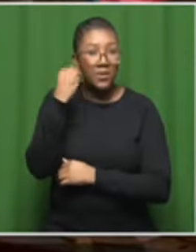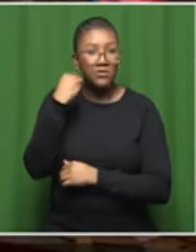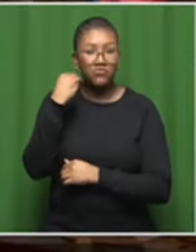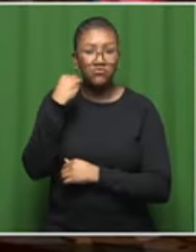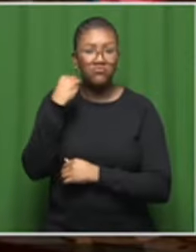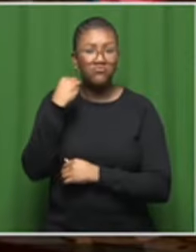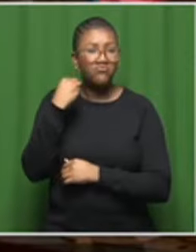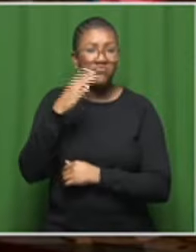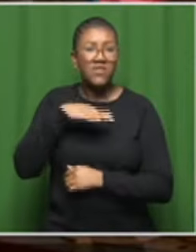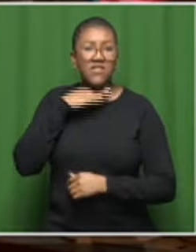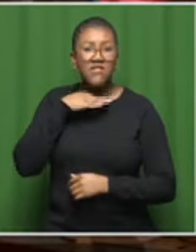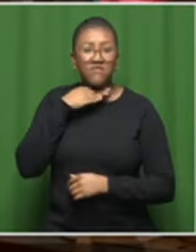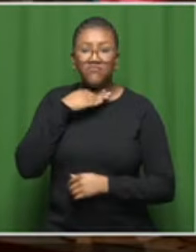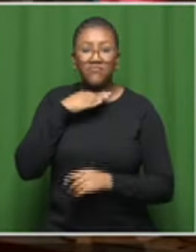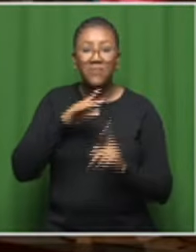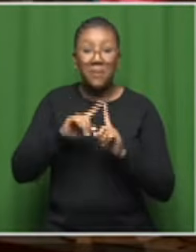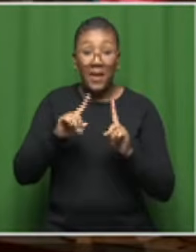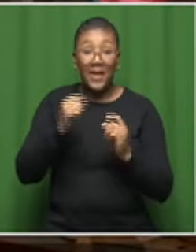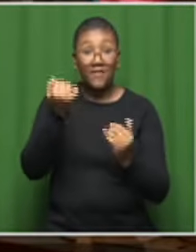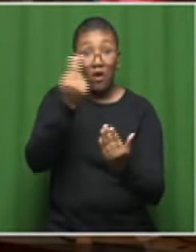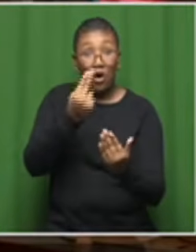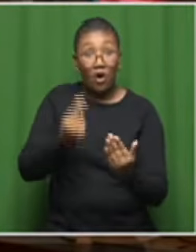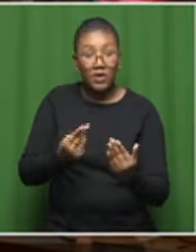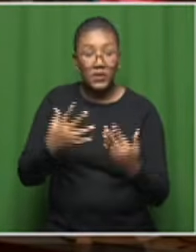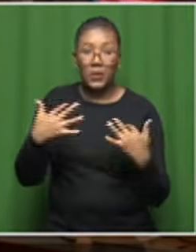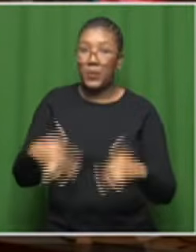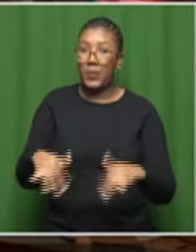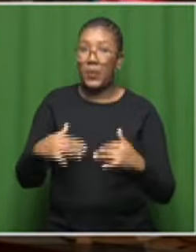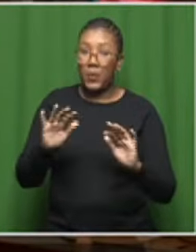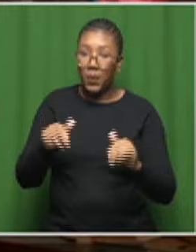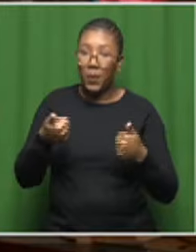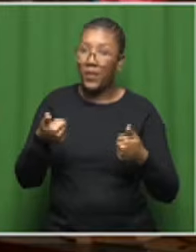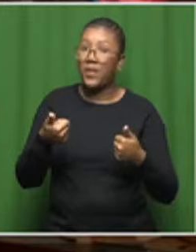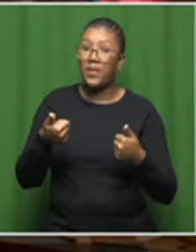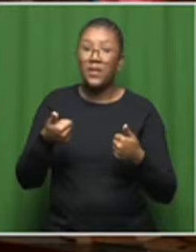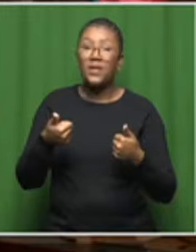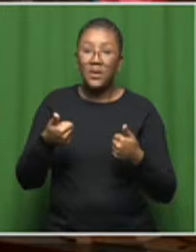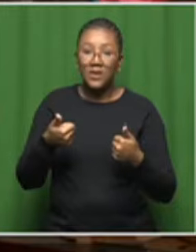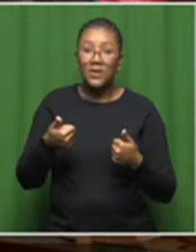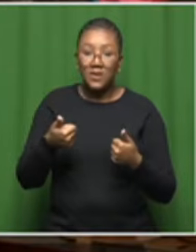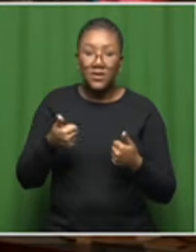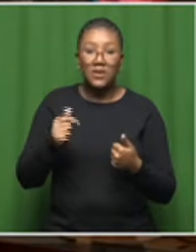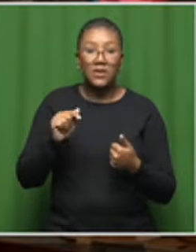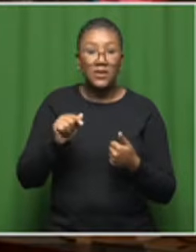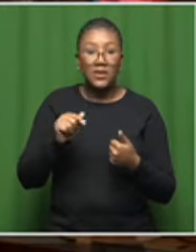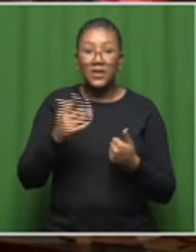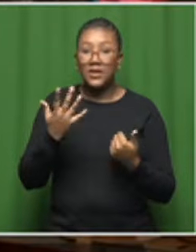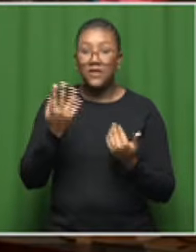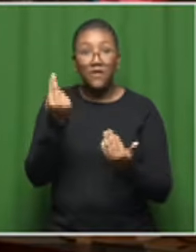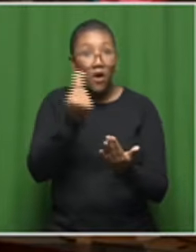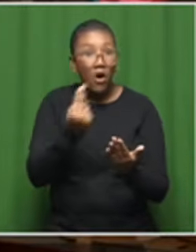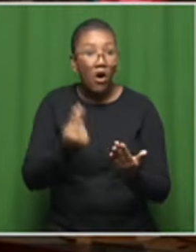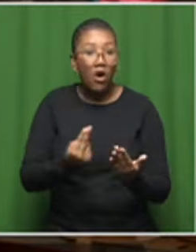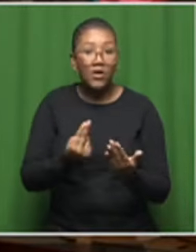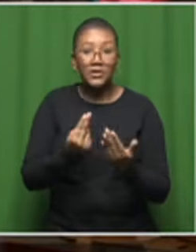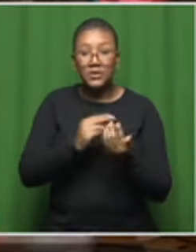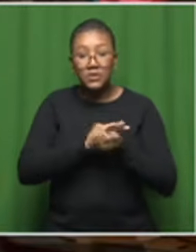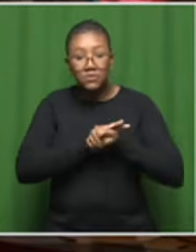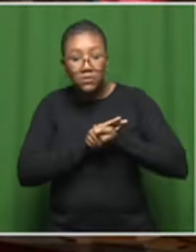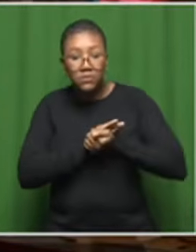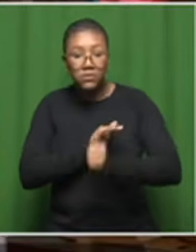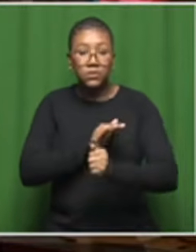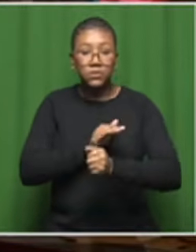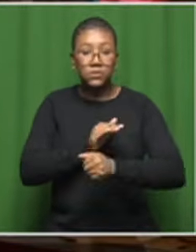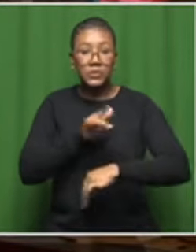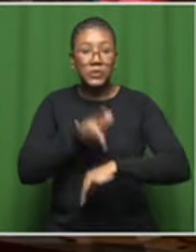we're doing pretty well in the art scene. And I think, as I mentioned, because there's so many artists that are so talented and